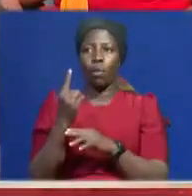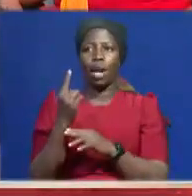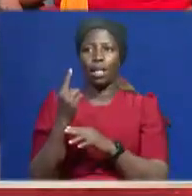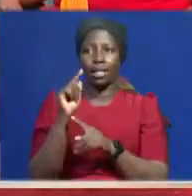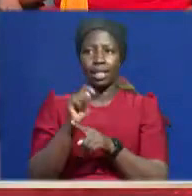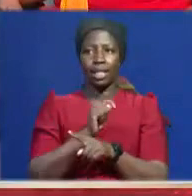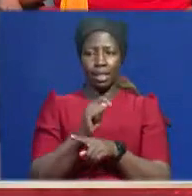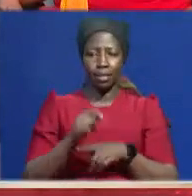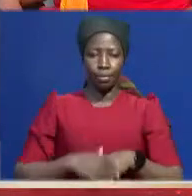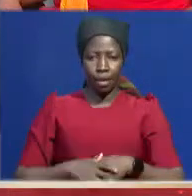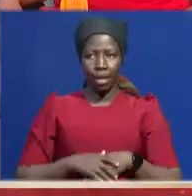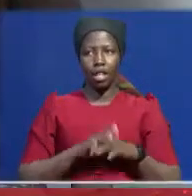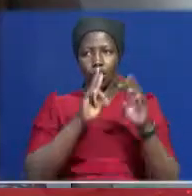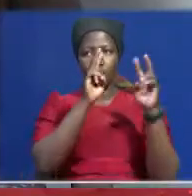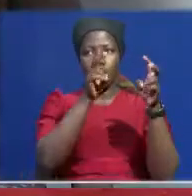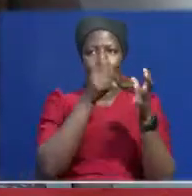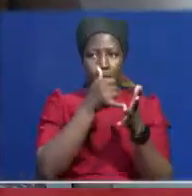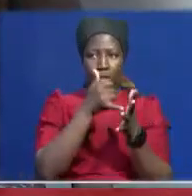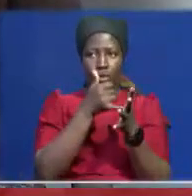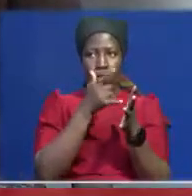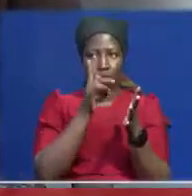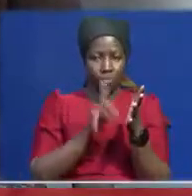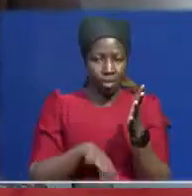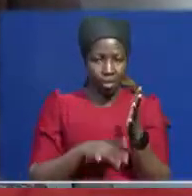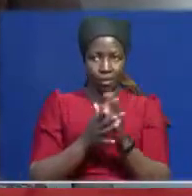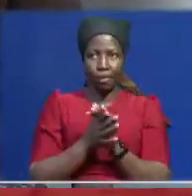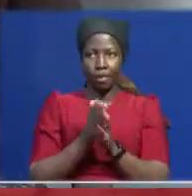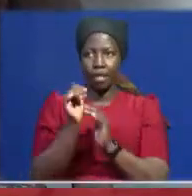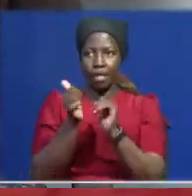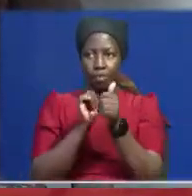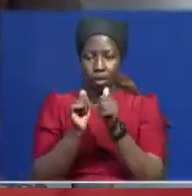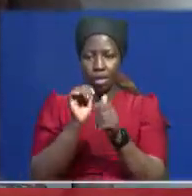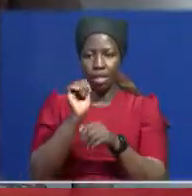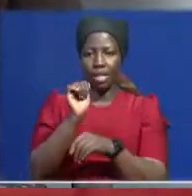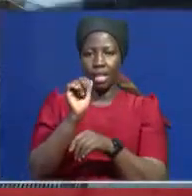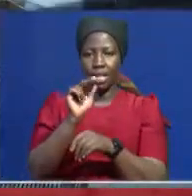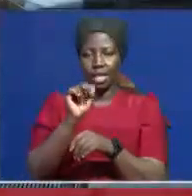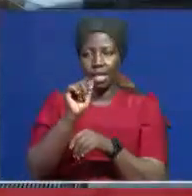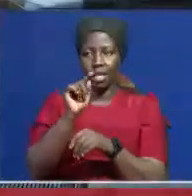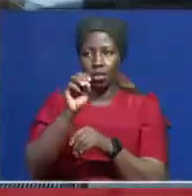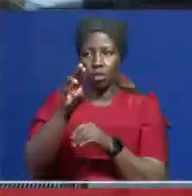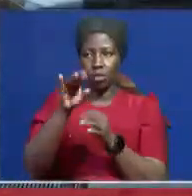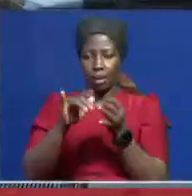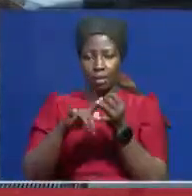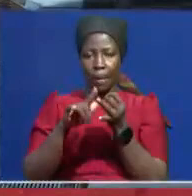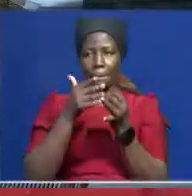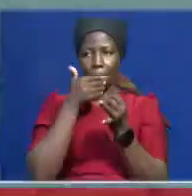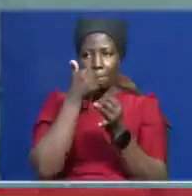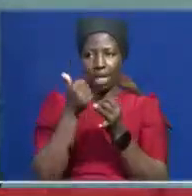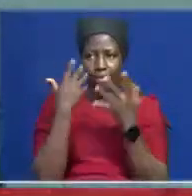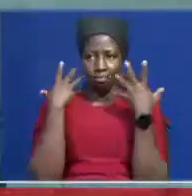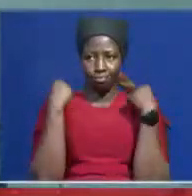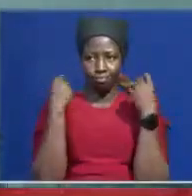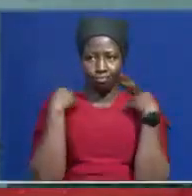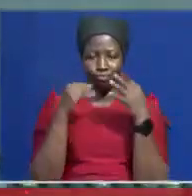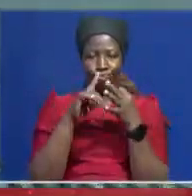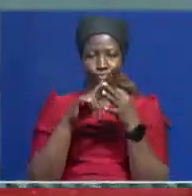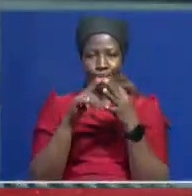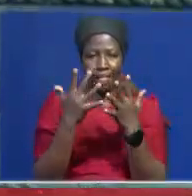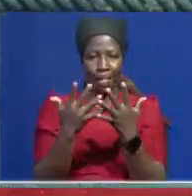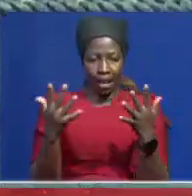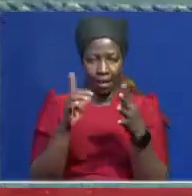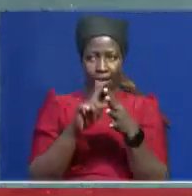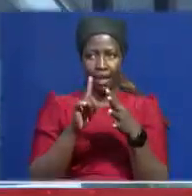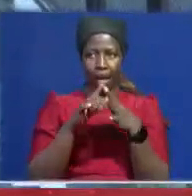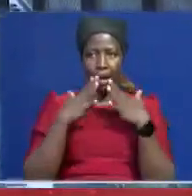Topics addressed that would be incorporated into training session were sports anatomy, best exercises with machines, equipment,